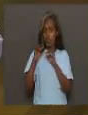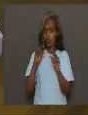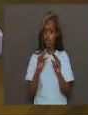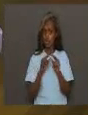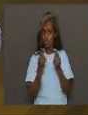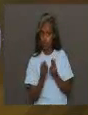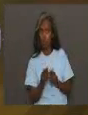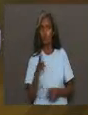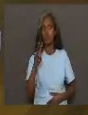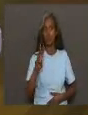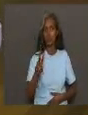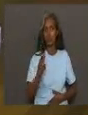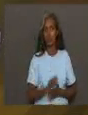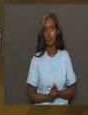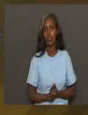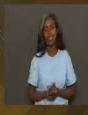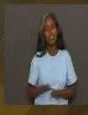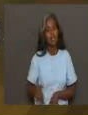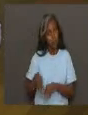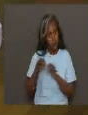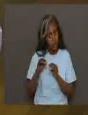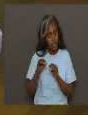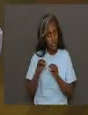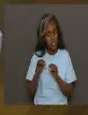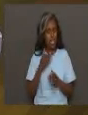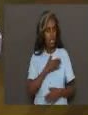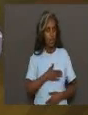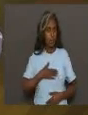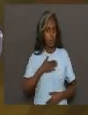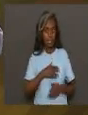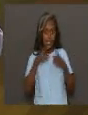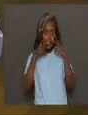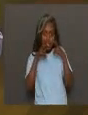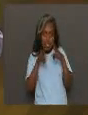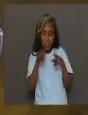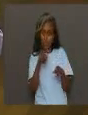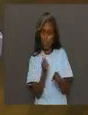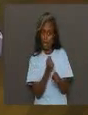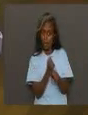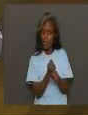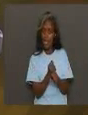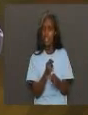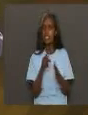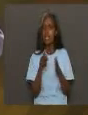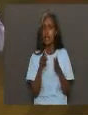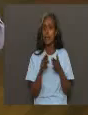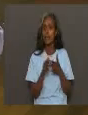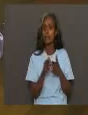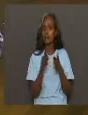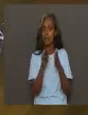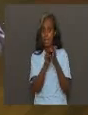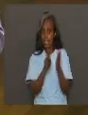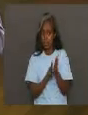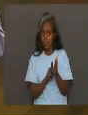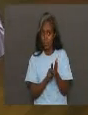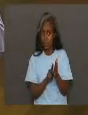groups of 2. Students, please see if you can apply the principles that you have